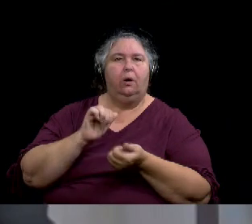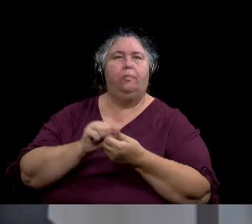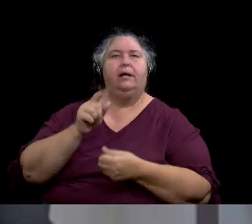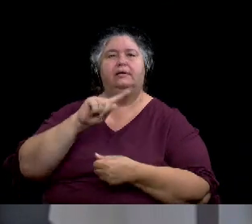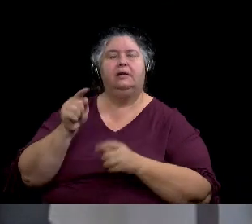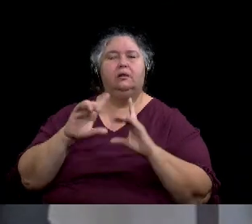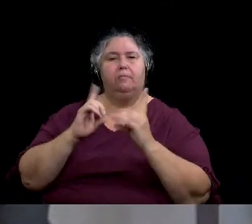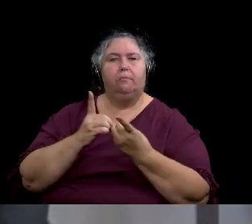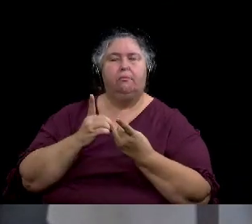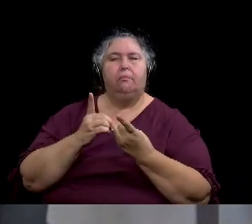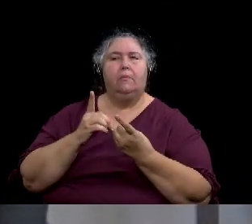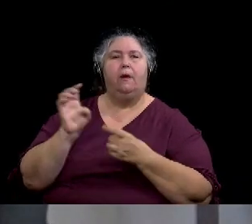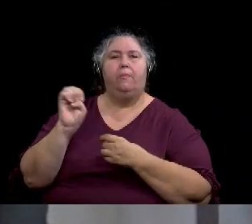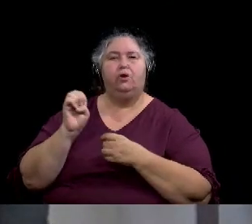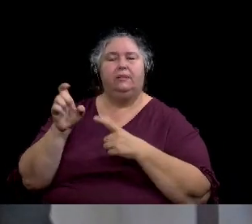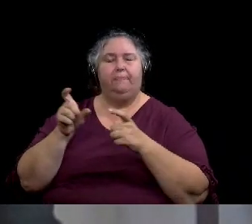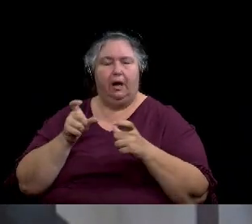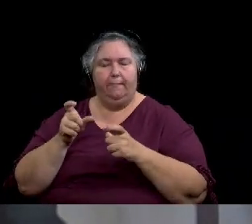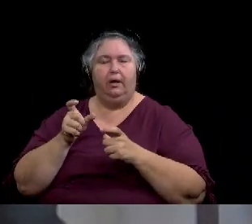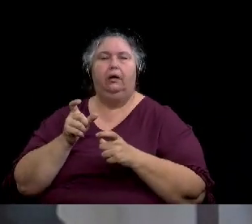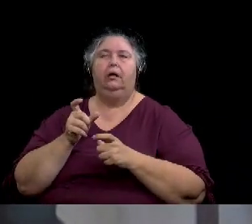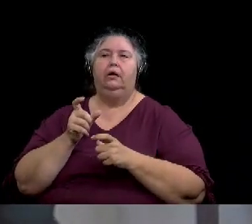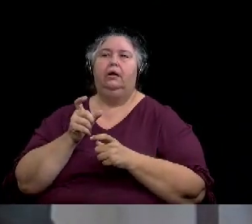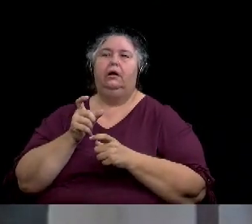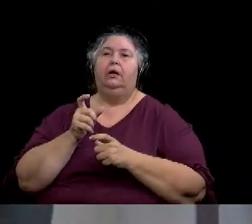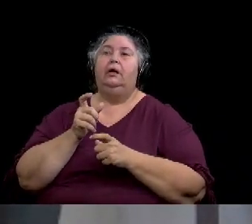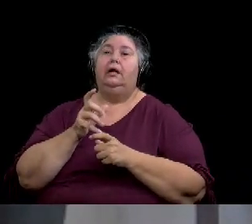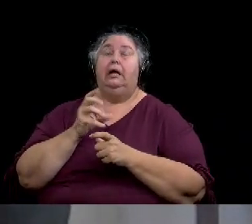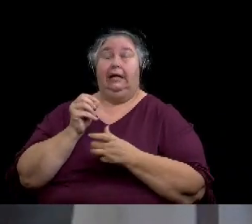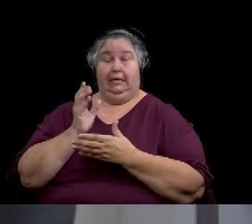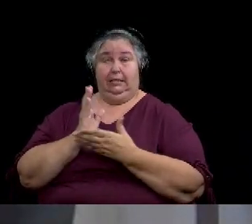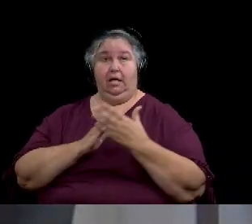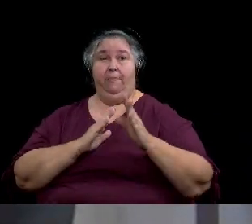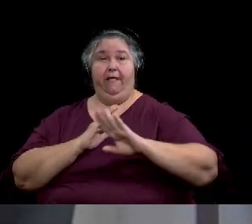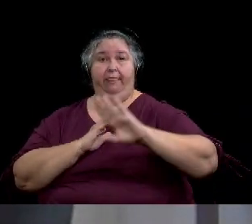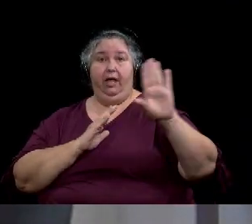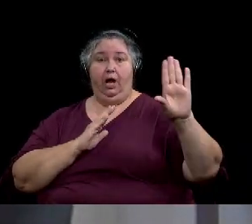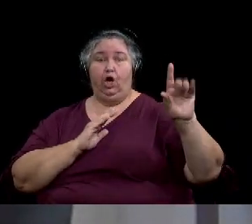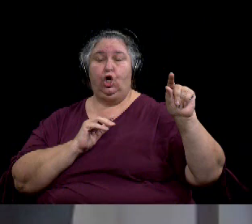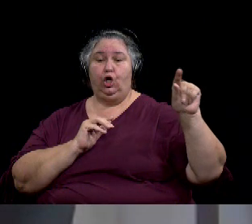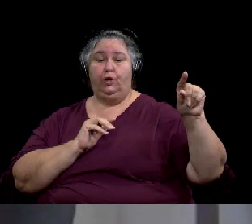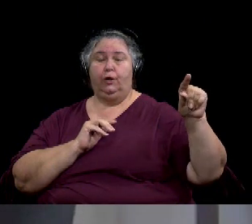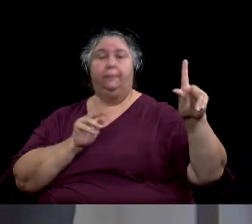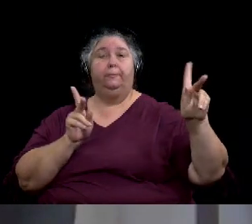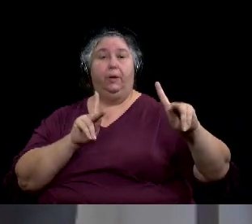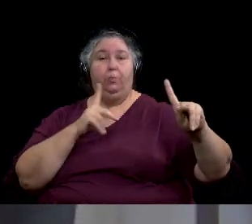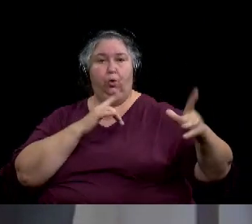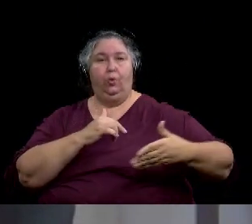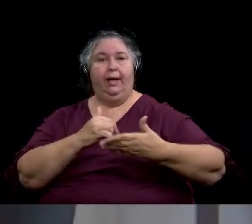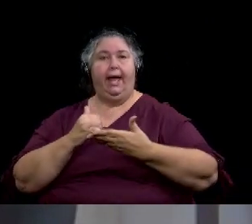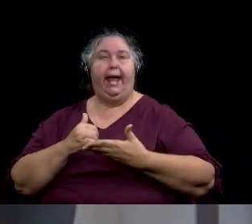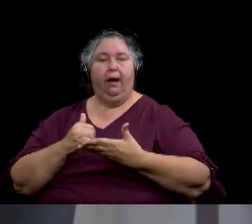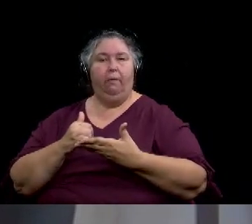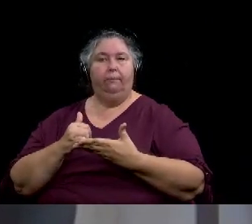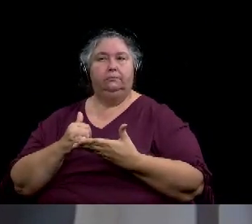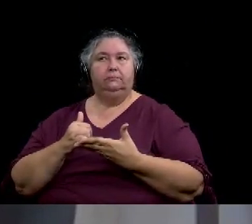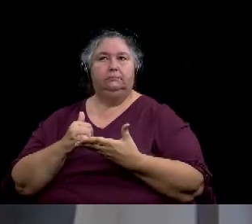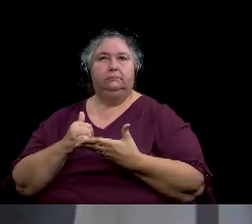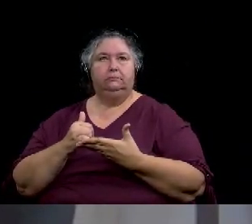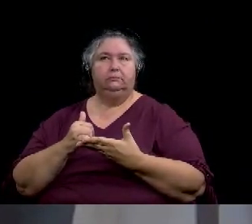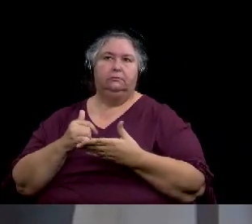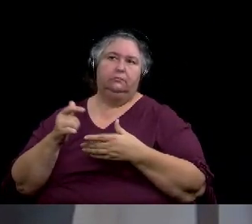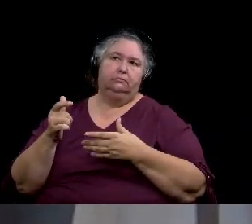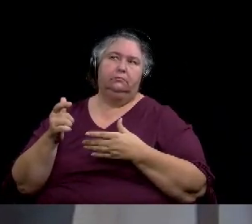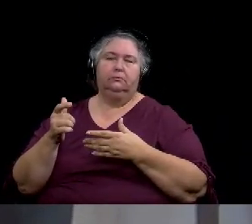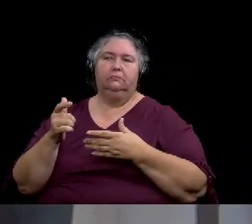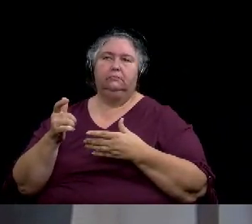Texas Department of Emergency Management, as well as some of their folks that help run large